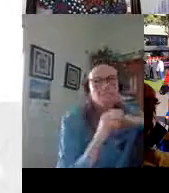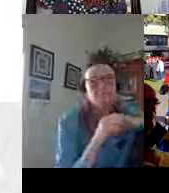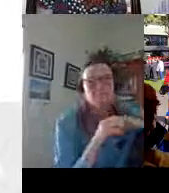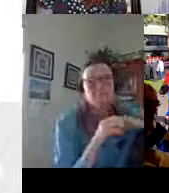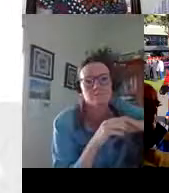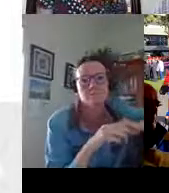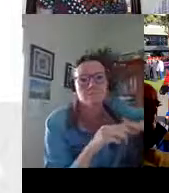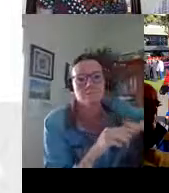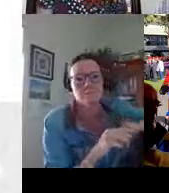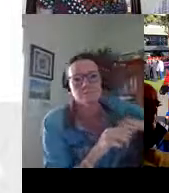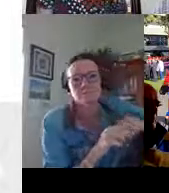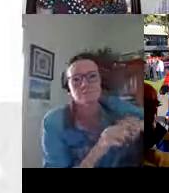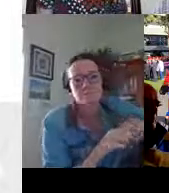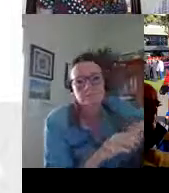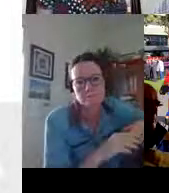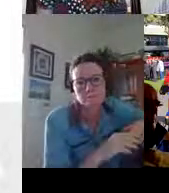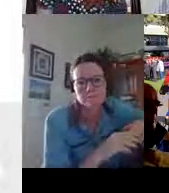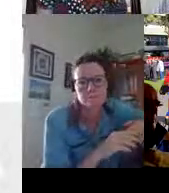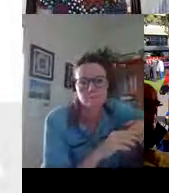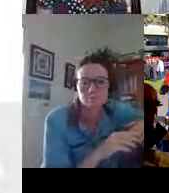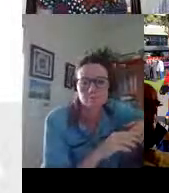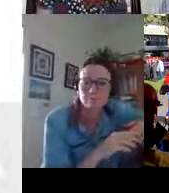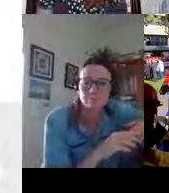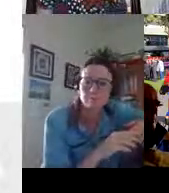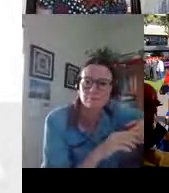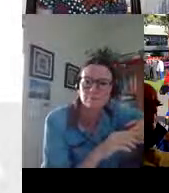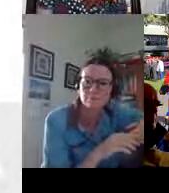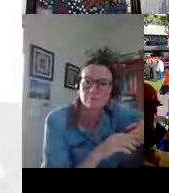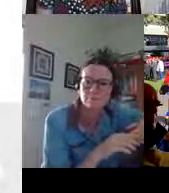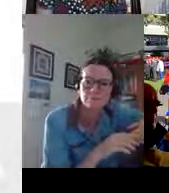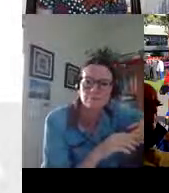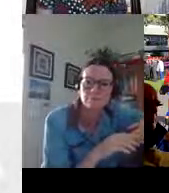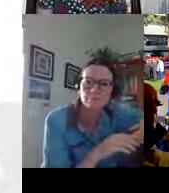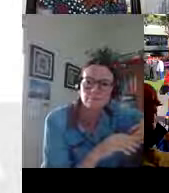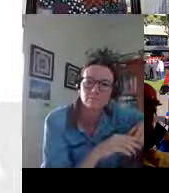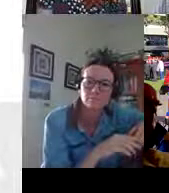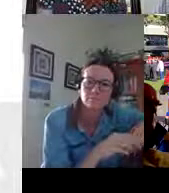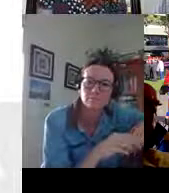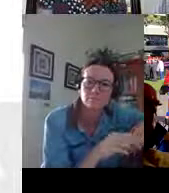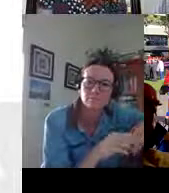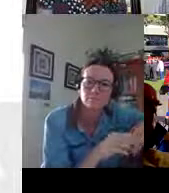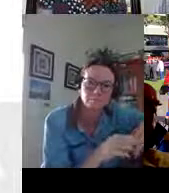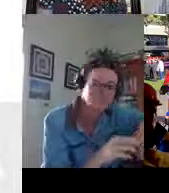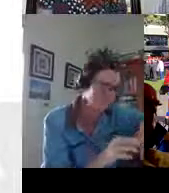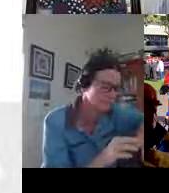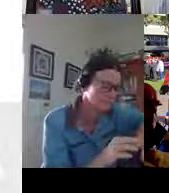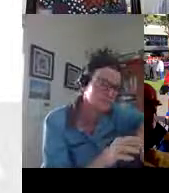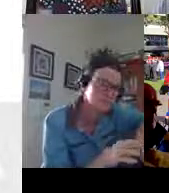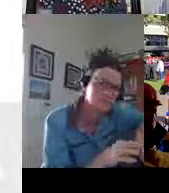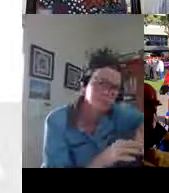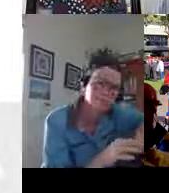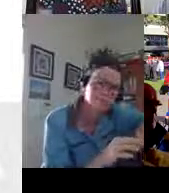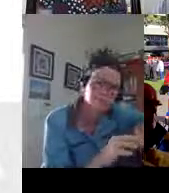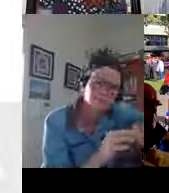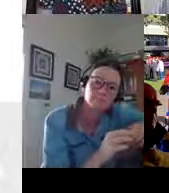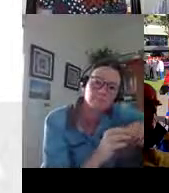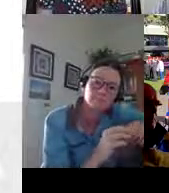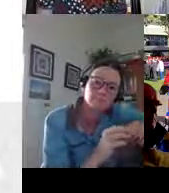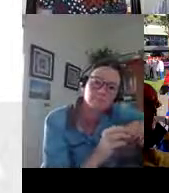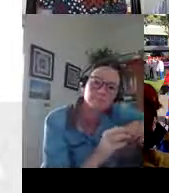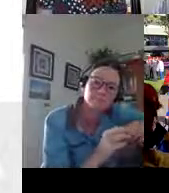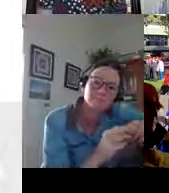do is, if anyone has any questions, do you mind just popping that in the chat right now? And I'll just give you an extra like 30